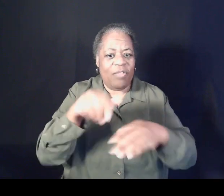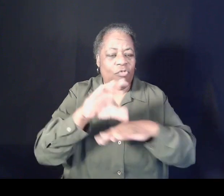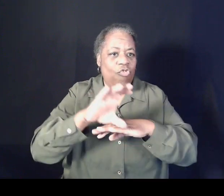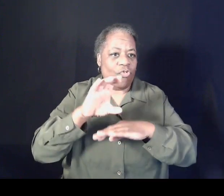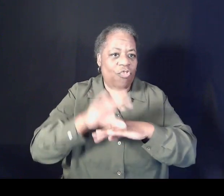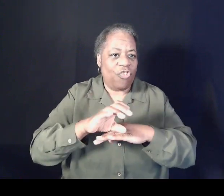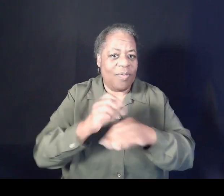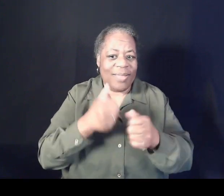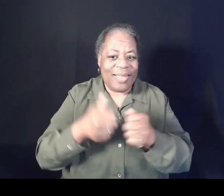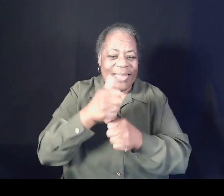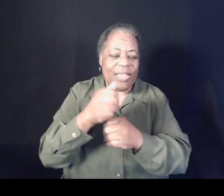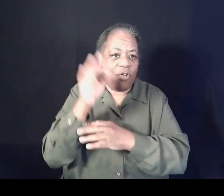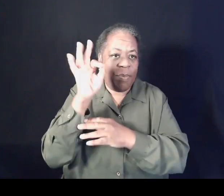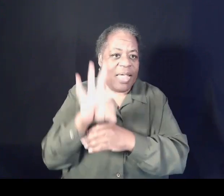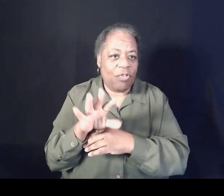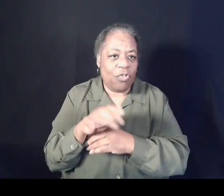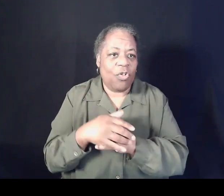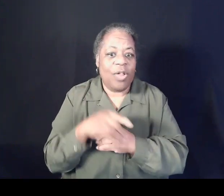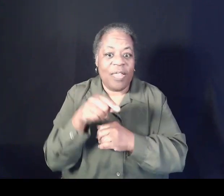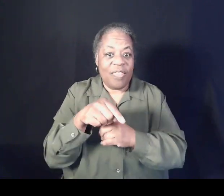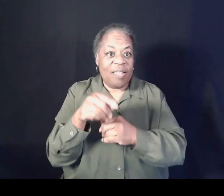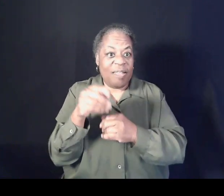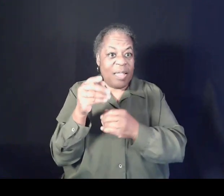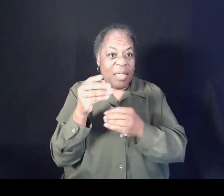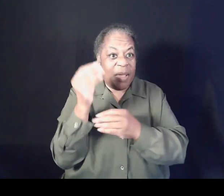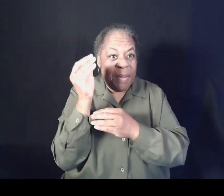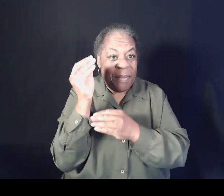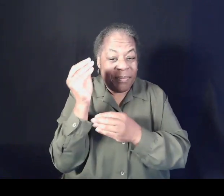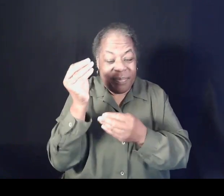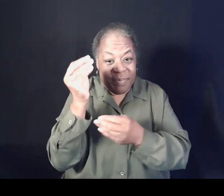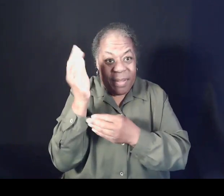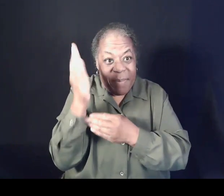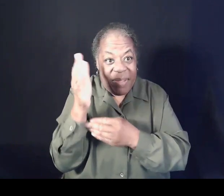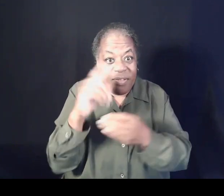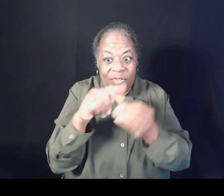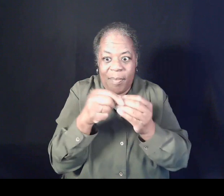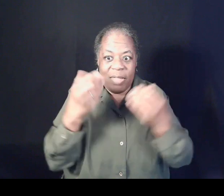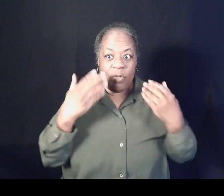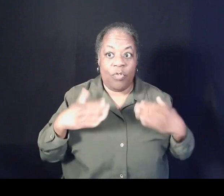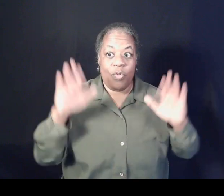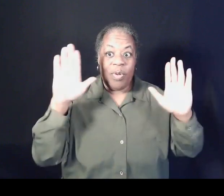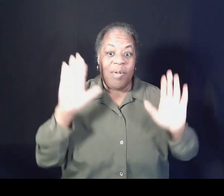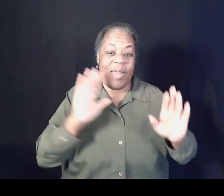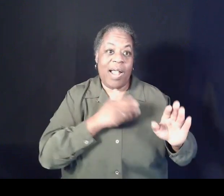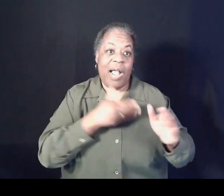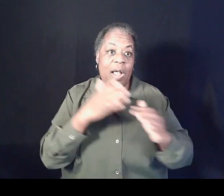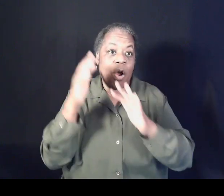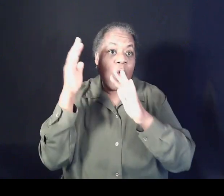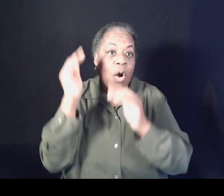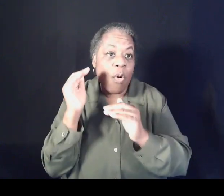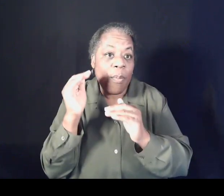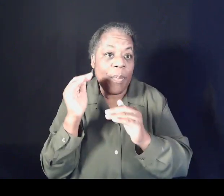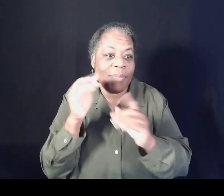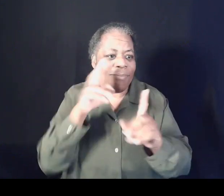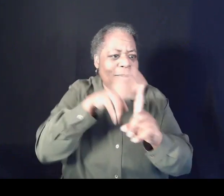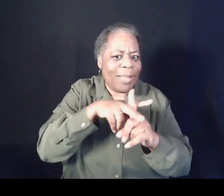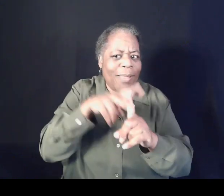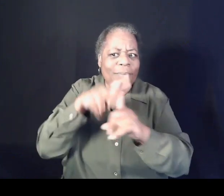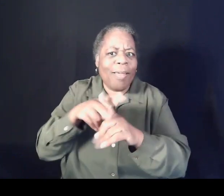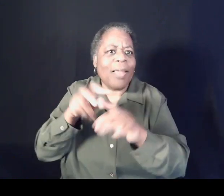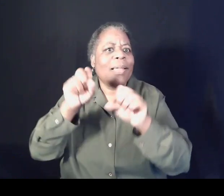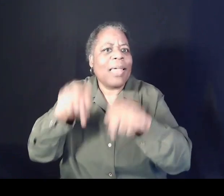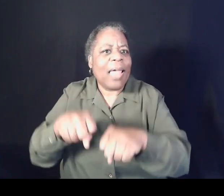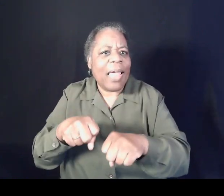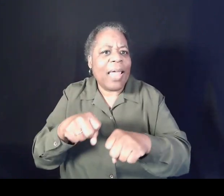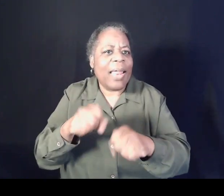This message is about surrendering our hope to what the Lord has done for us. And it has multiple applications. There's the